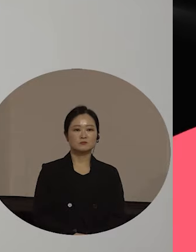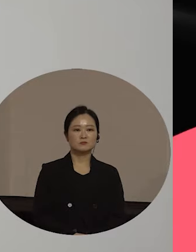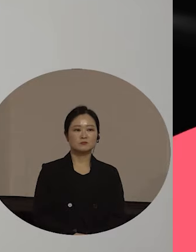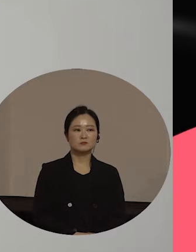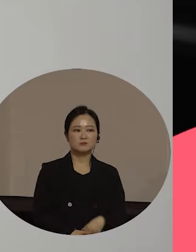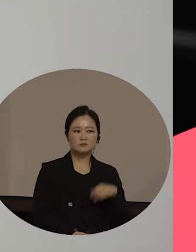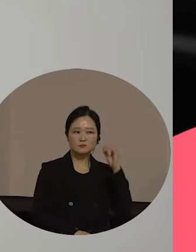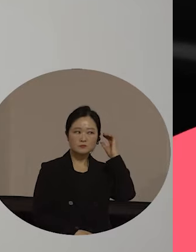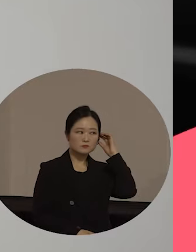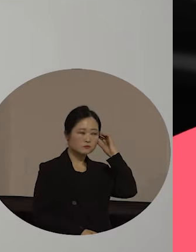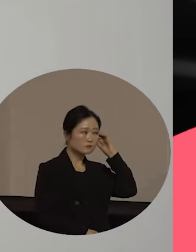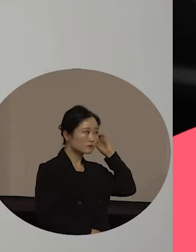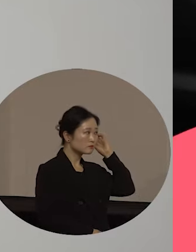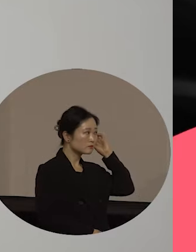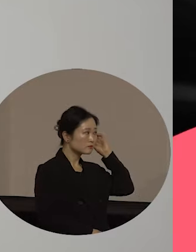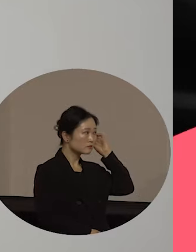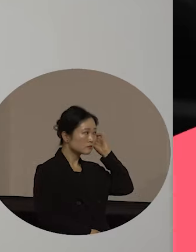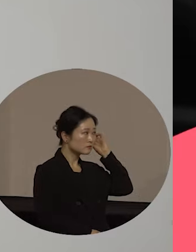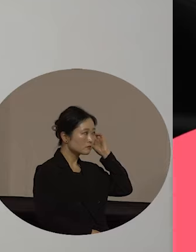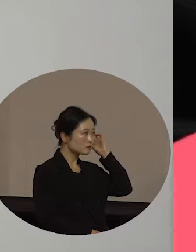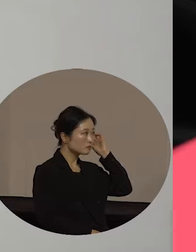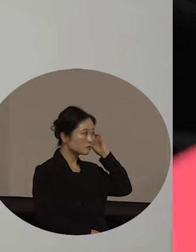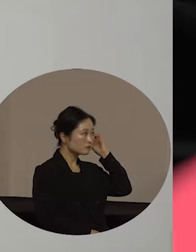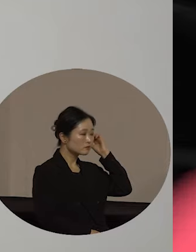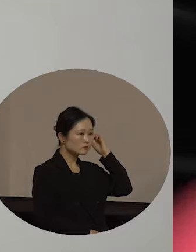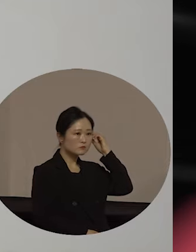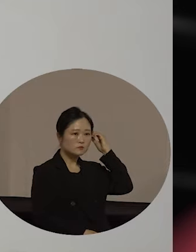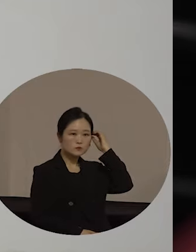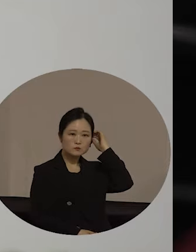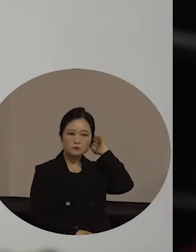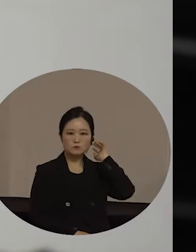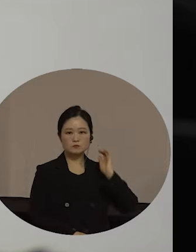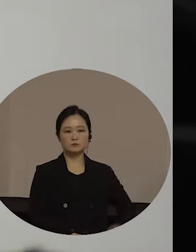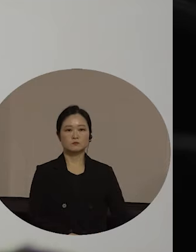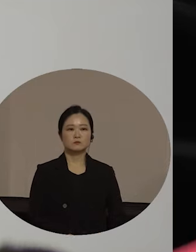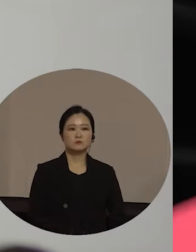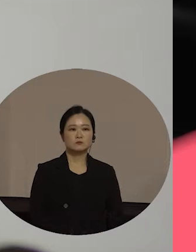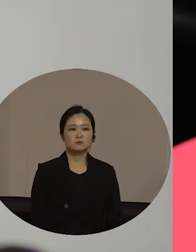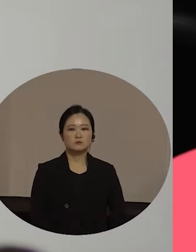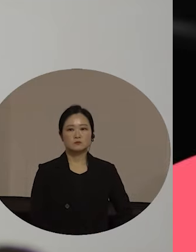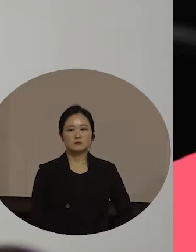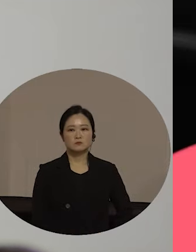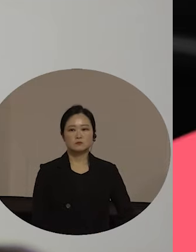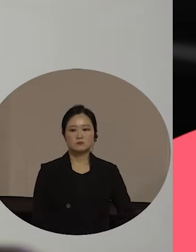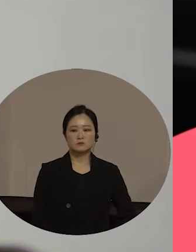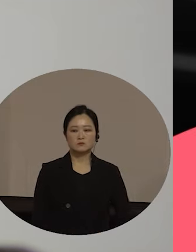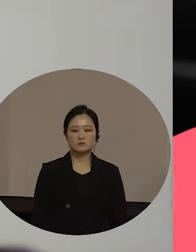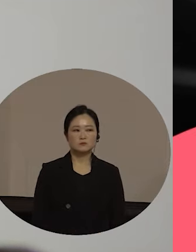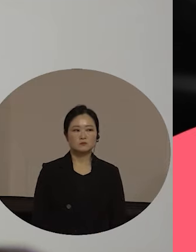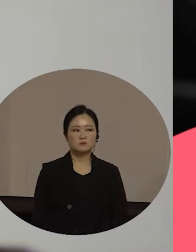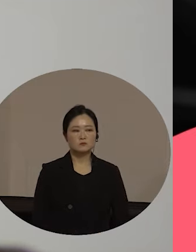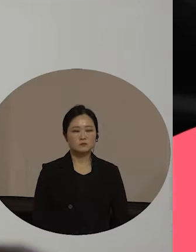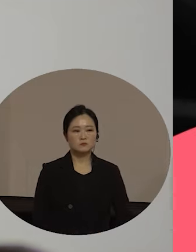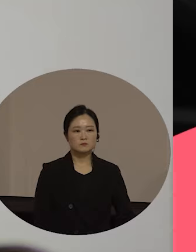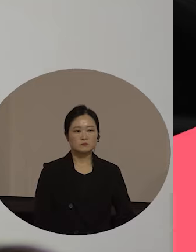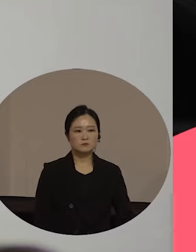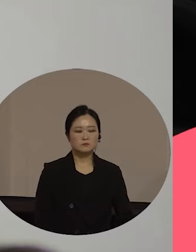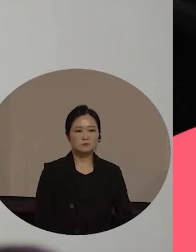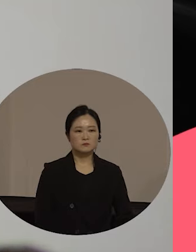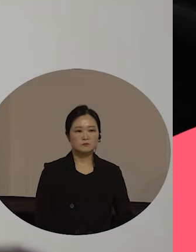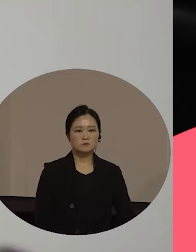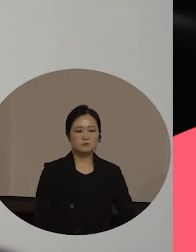will be included. So we are at the moment developing the exam. We don't know yet how it's going to look like and how we